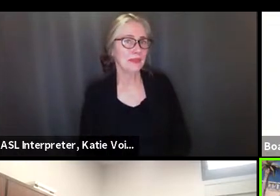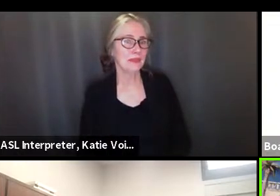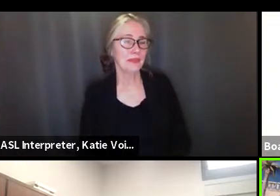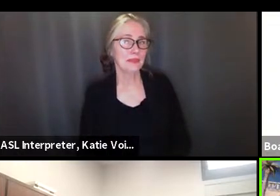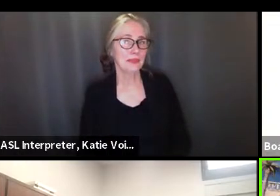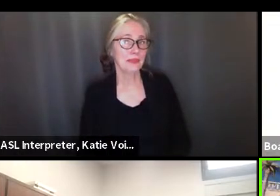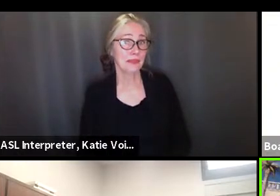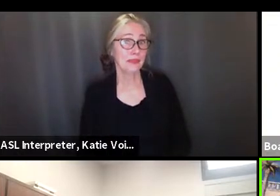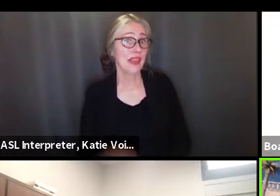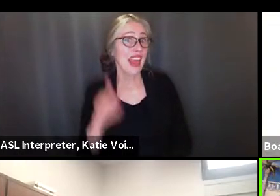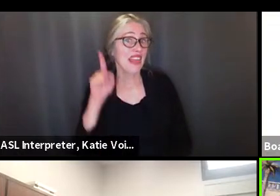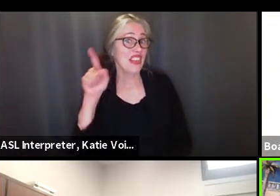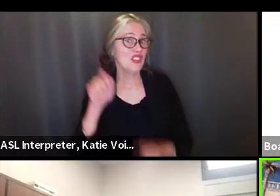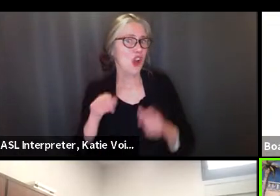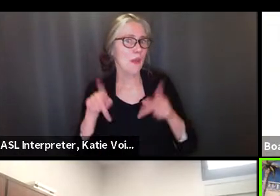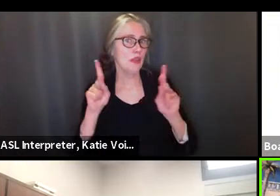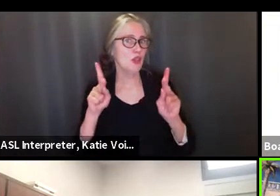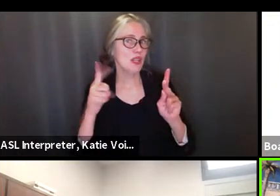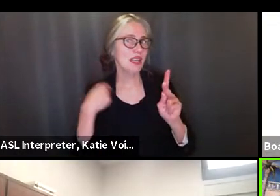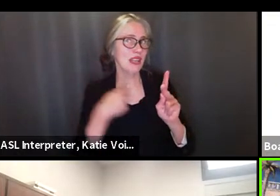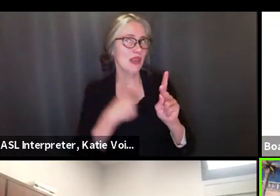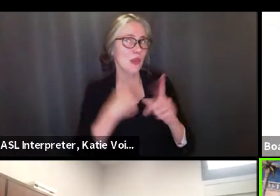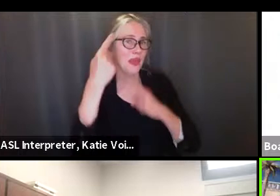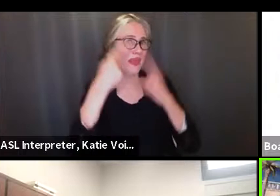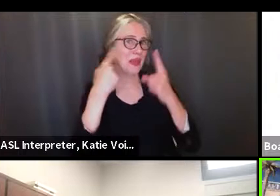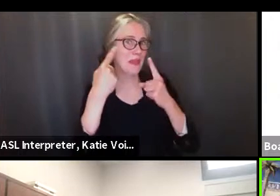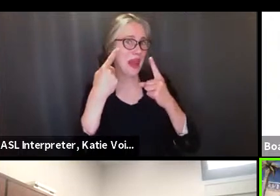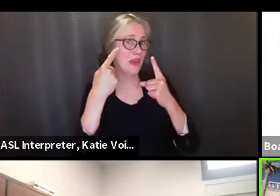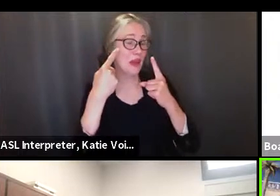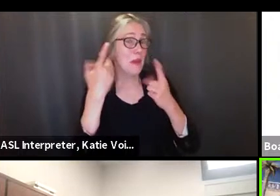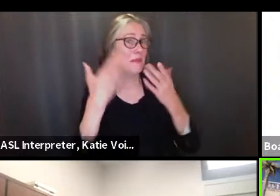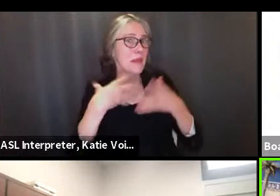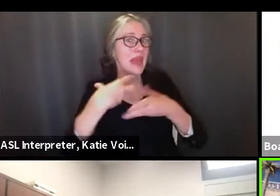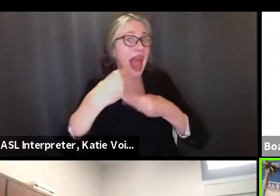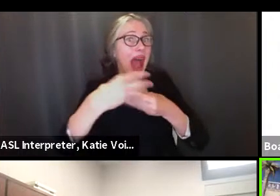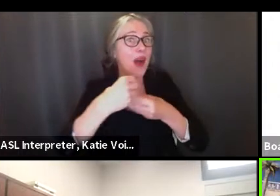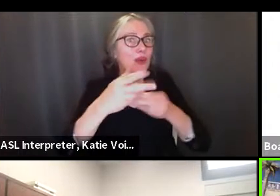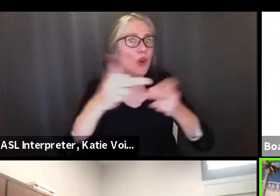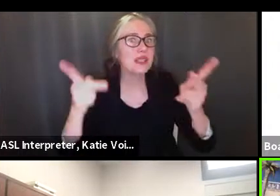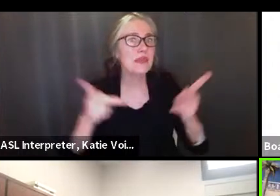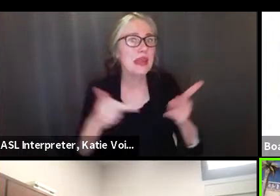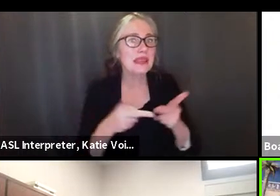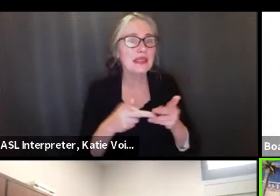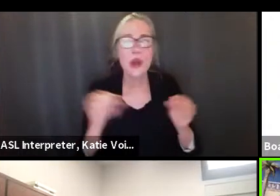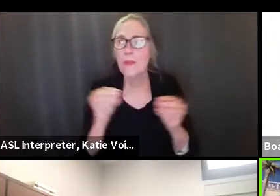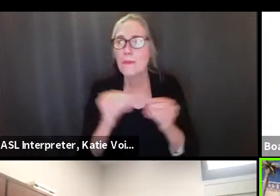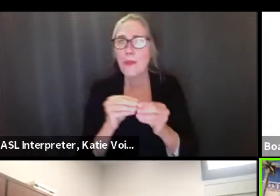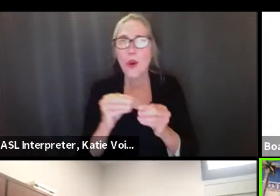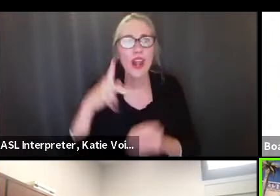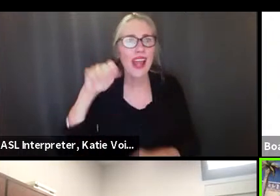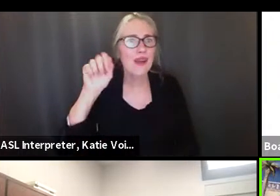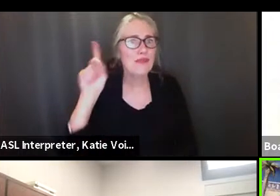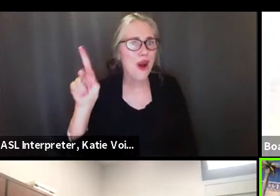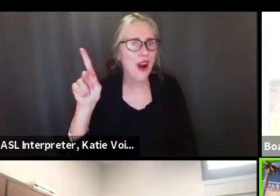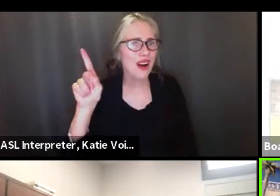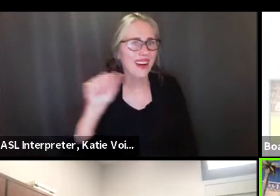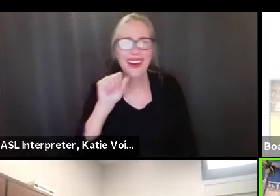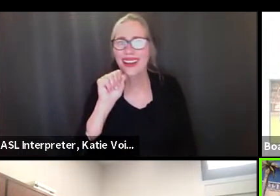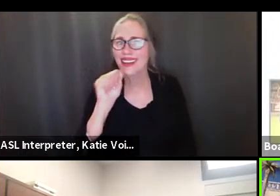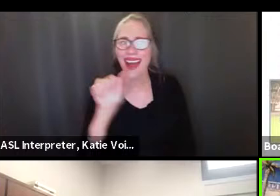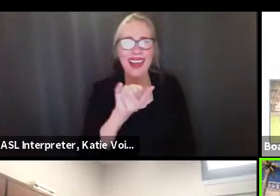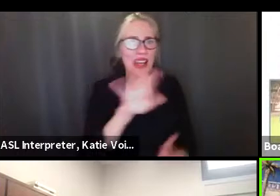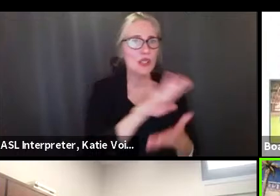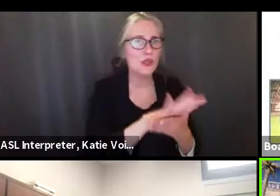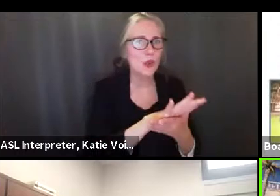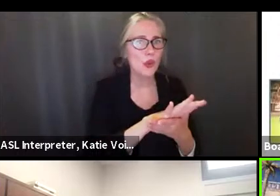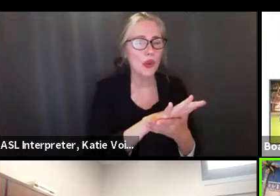Through this opportunity, we envision an outdoor space that's more park than schoolyard. Next slide. An